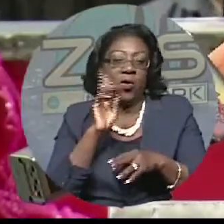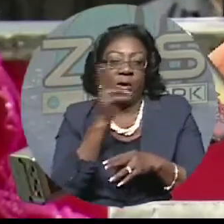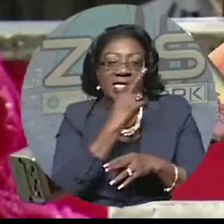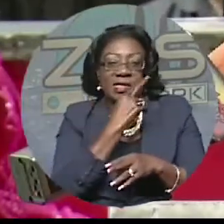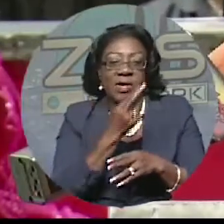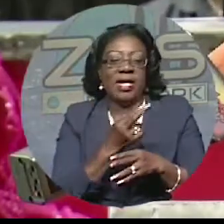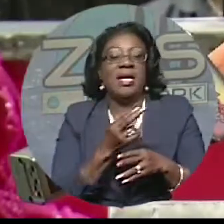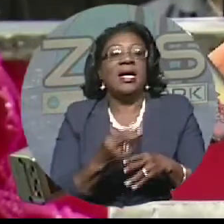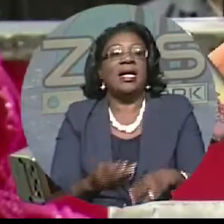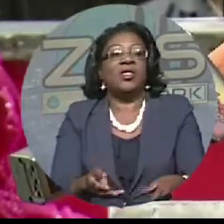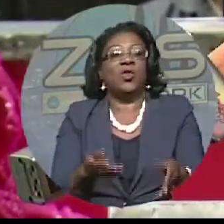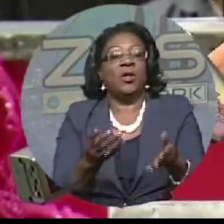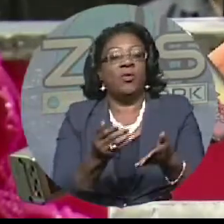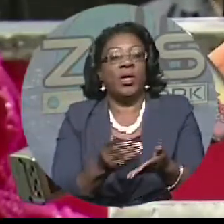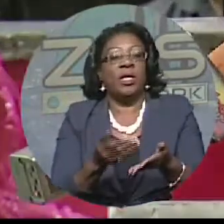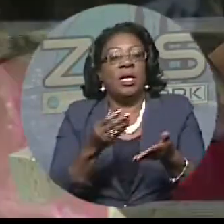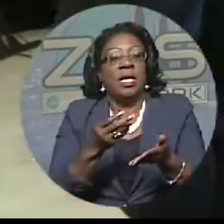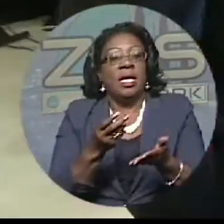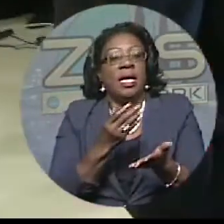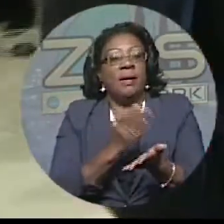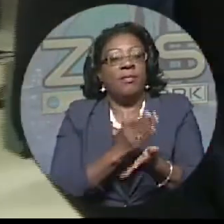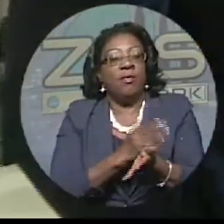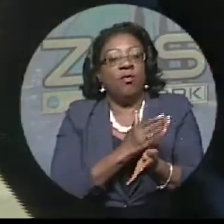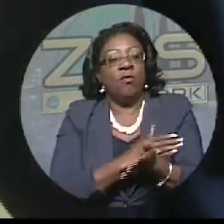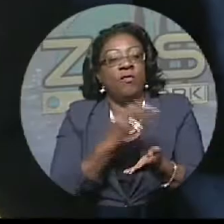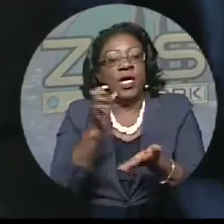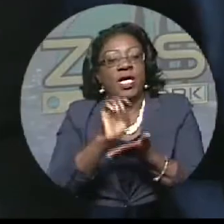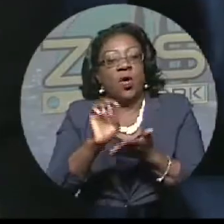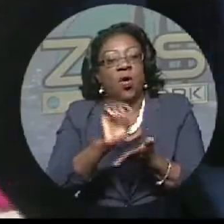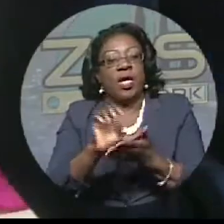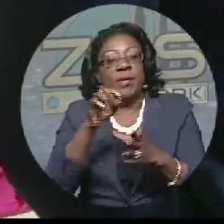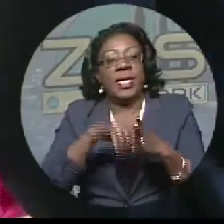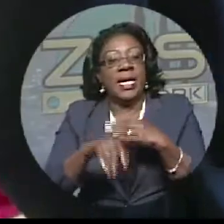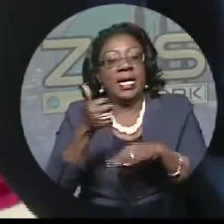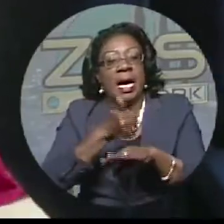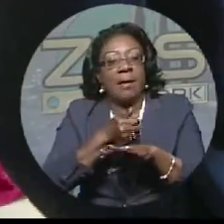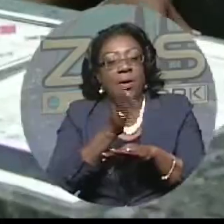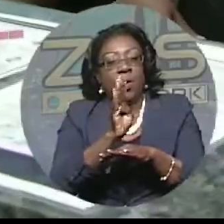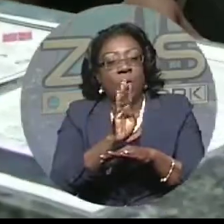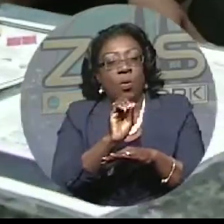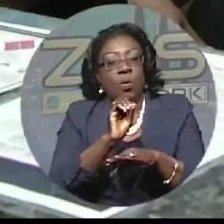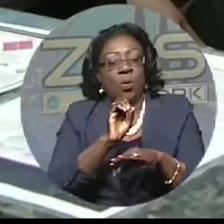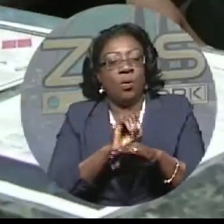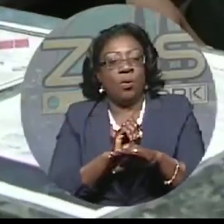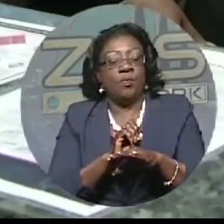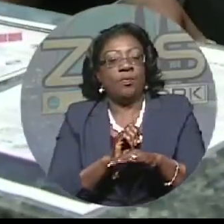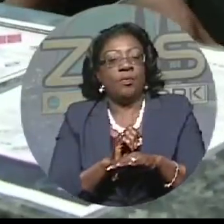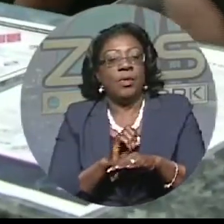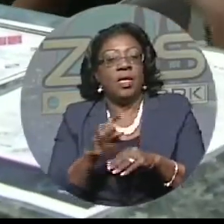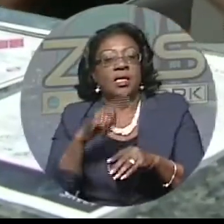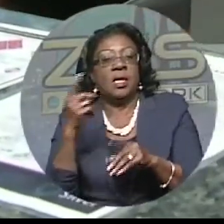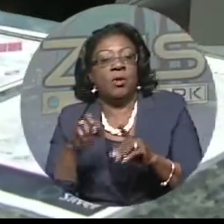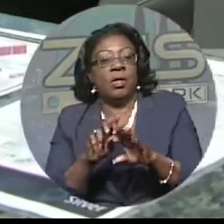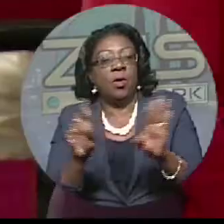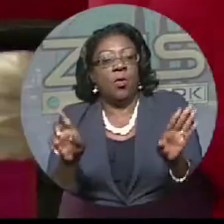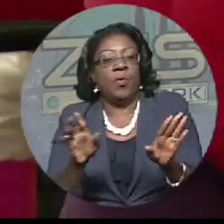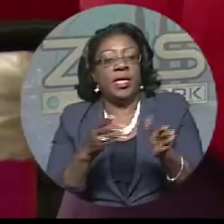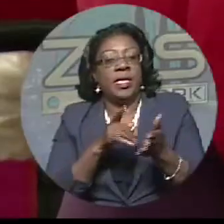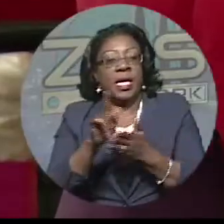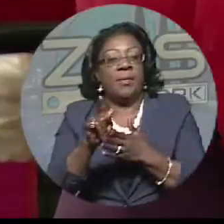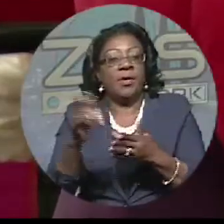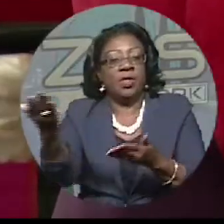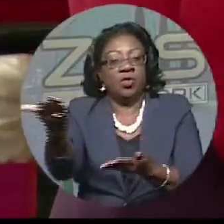Marsh Harbour and for the Bahamas as well. North Abaco Member of Parliament Renato Curry said one goal in opening the airport was attracting